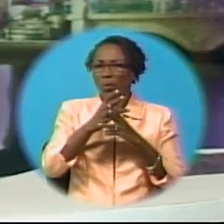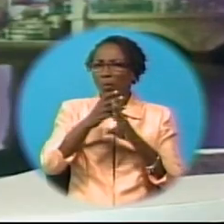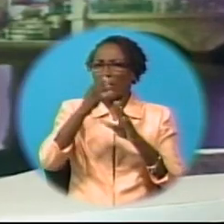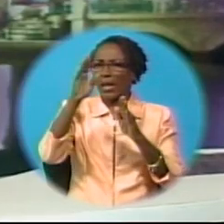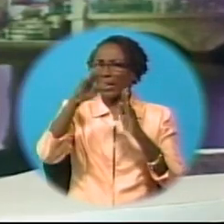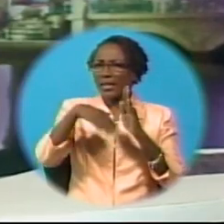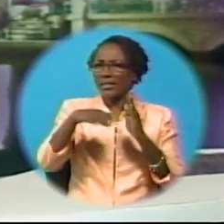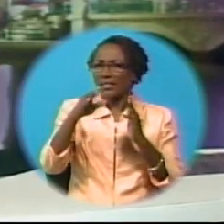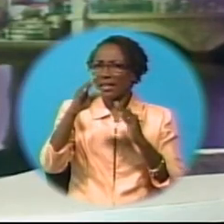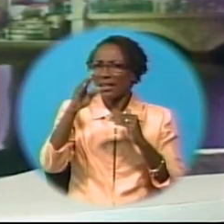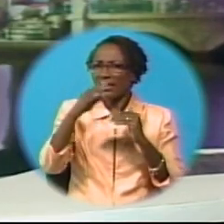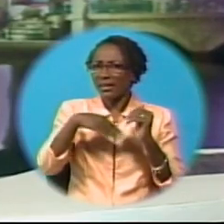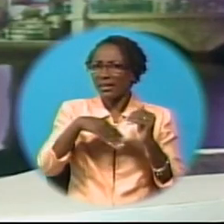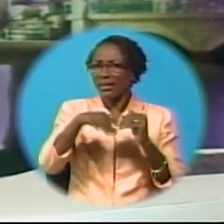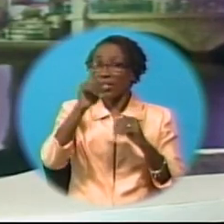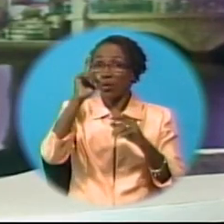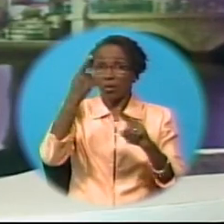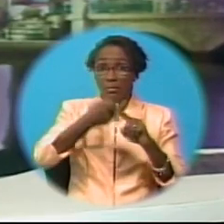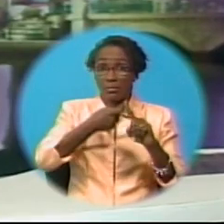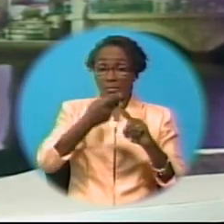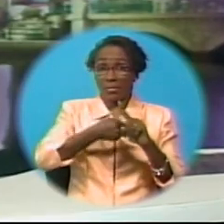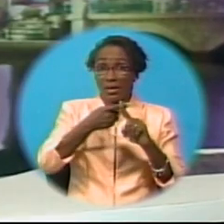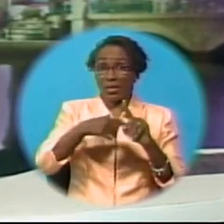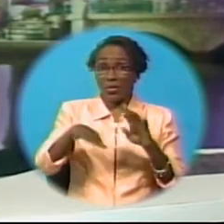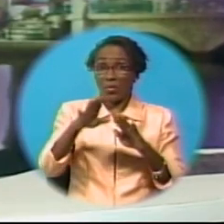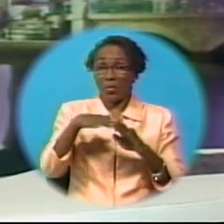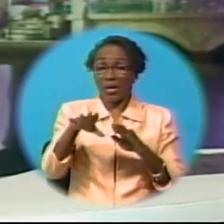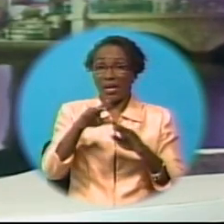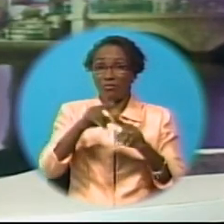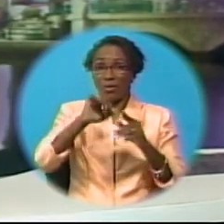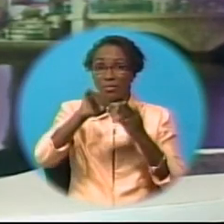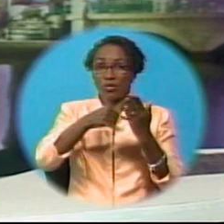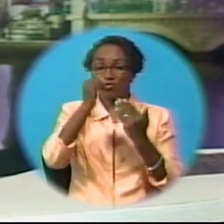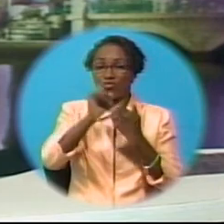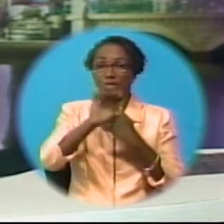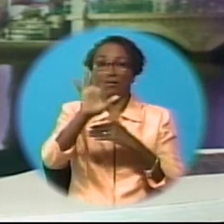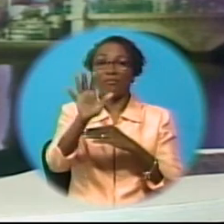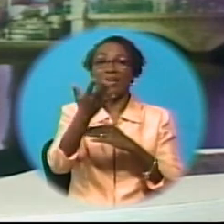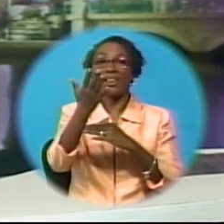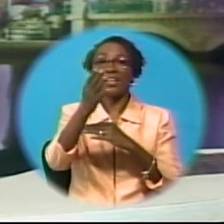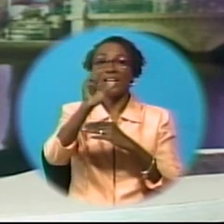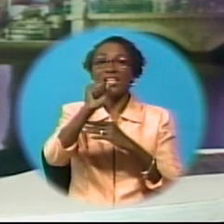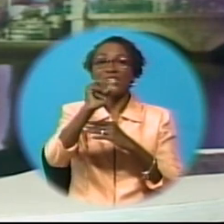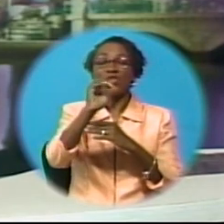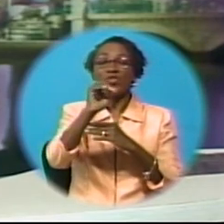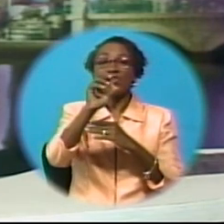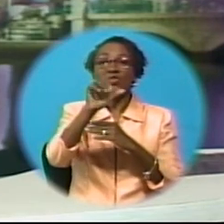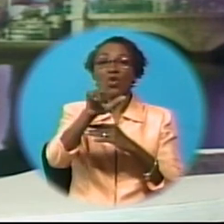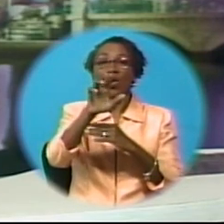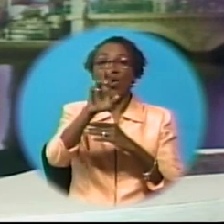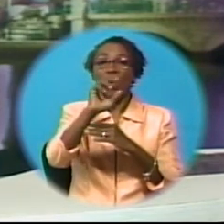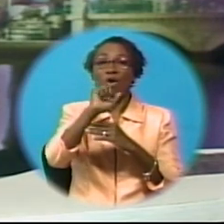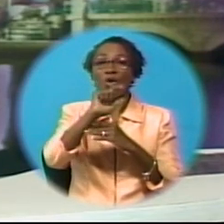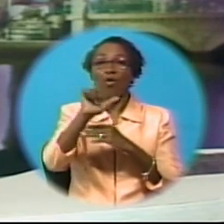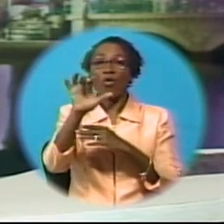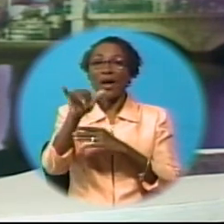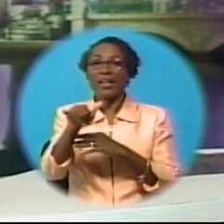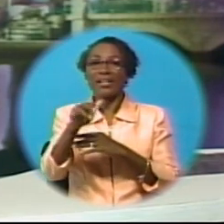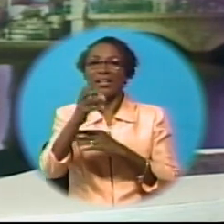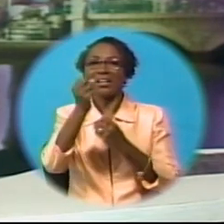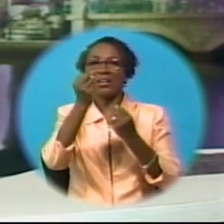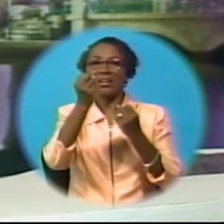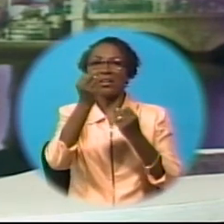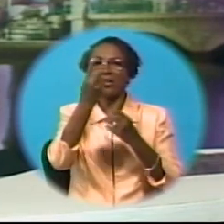away from the June 3rd to 5th staging of Sol Rally Barbados 2016. And there is news that double European